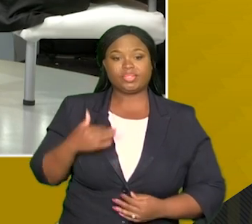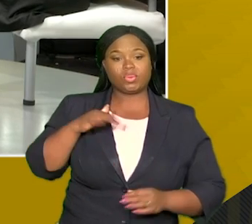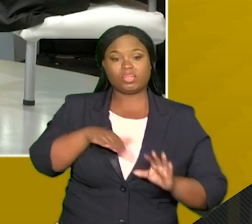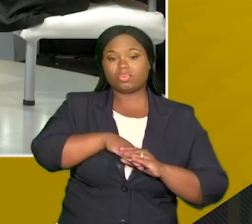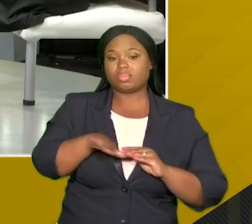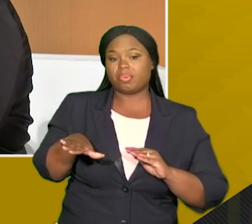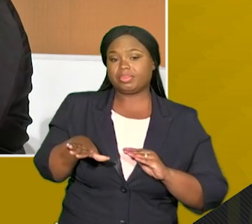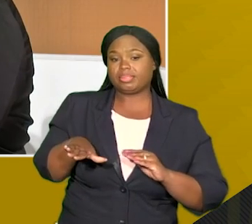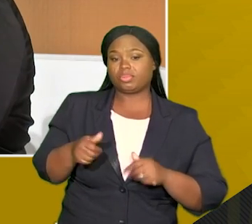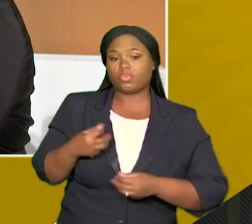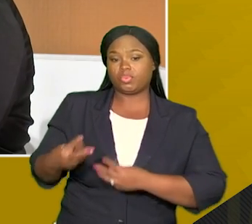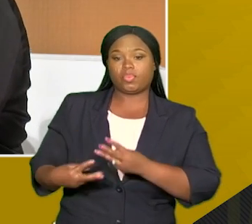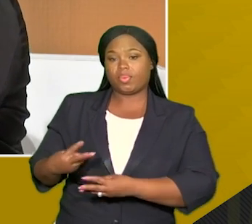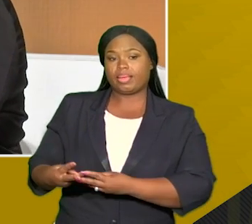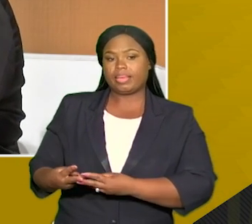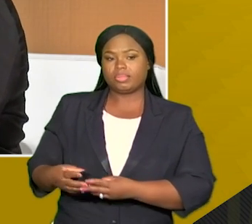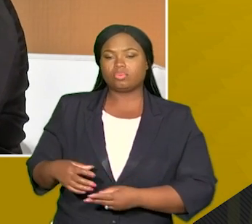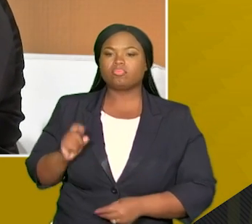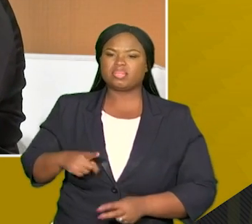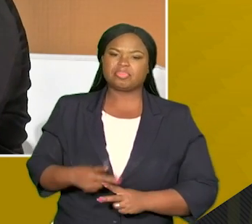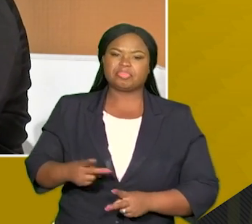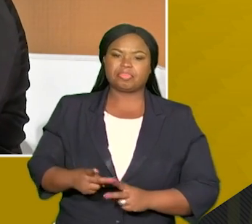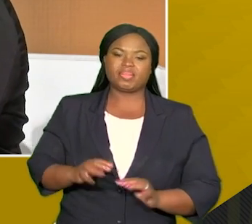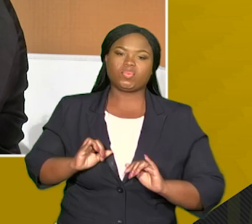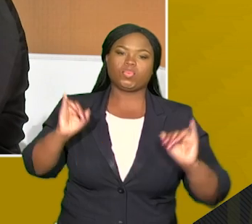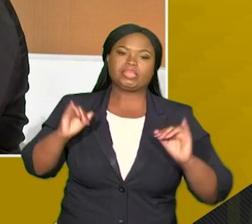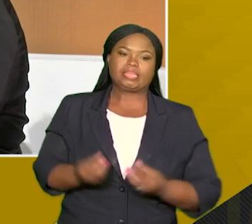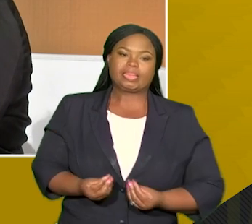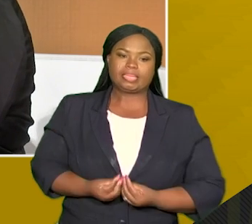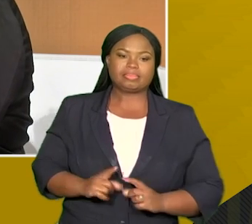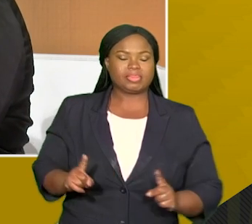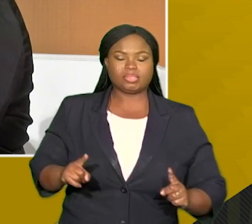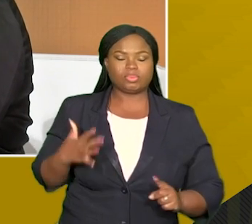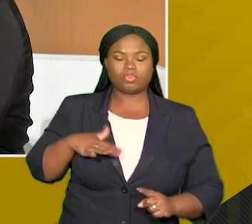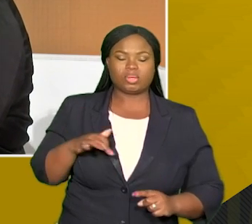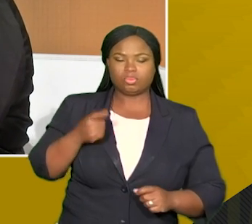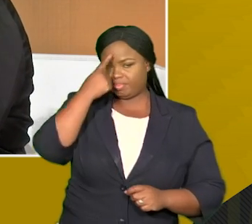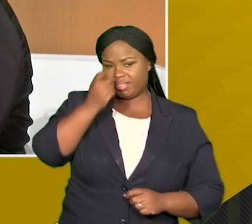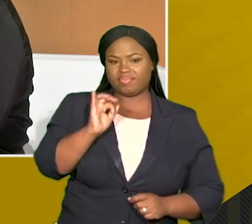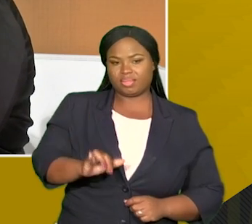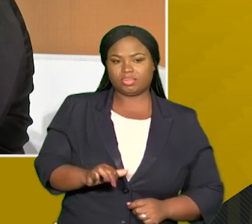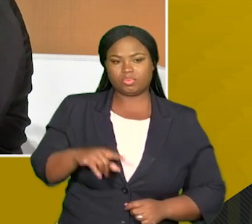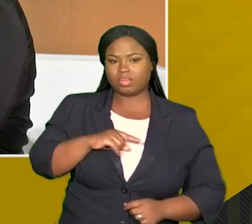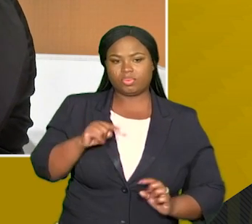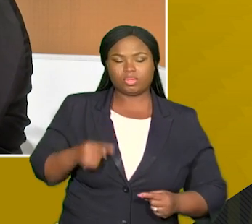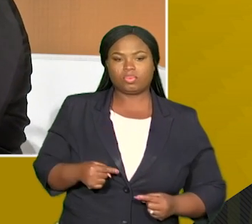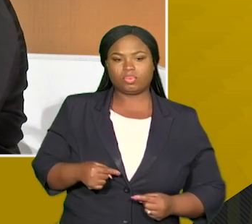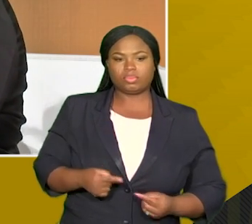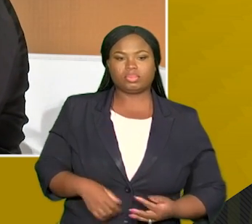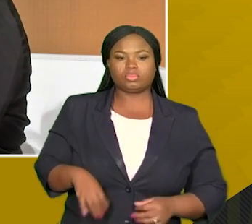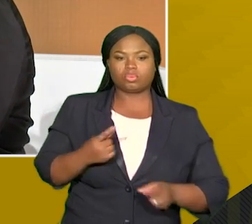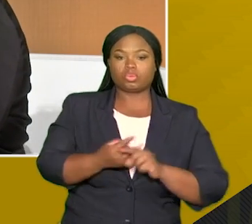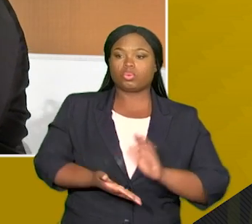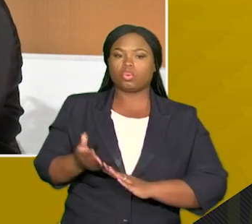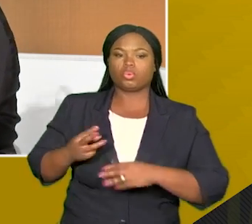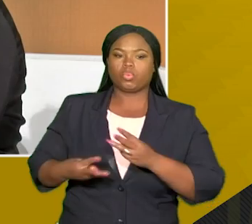out, it's like you have to prepare for the worst, but you don't want to put that in your mind because you can't say mutako vakwe